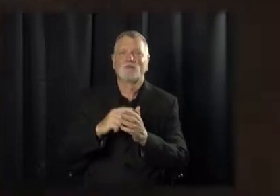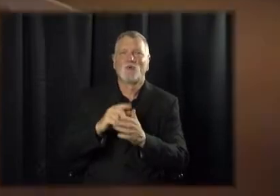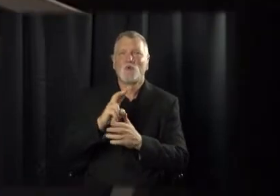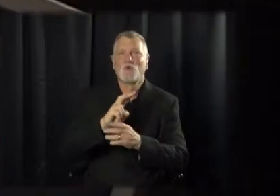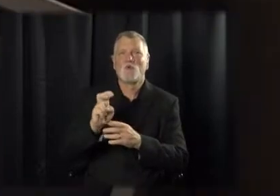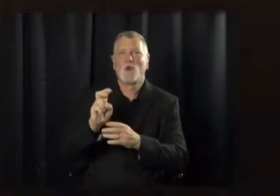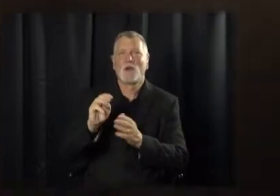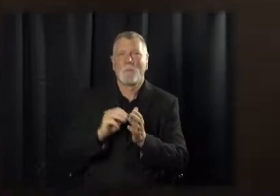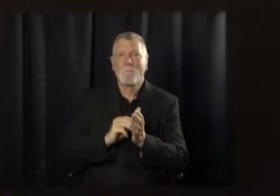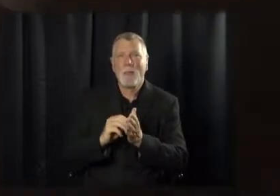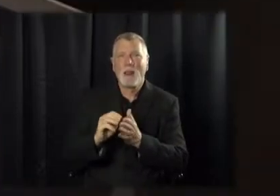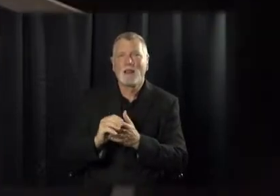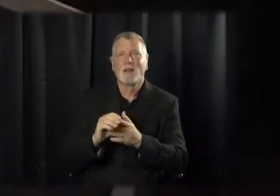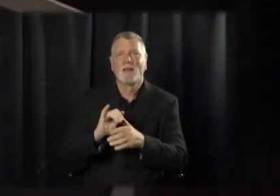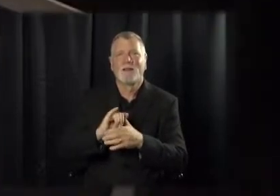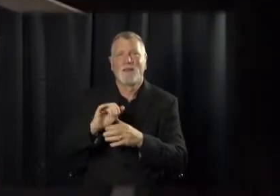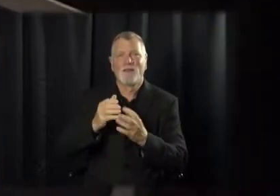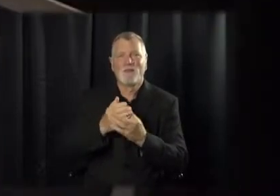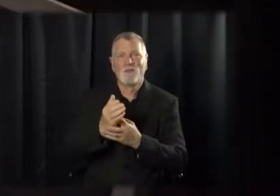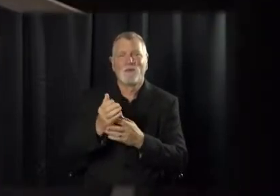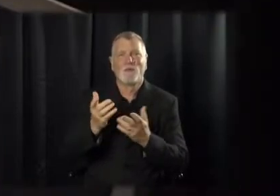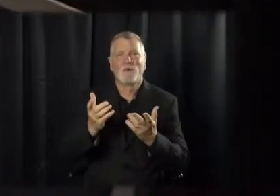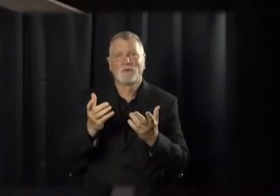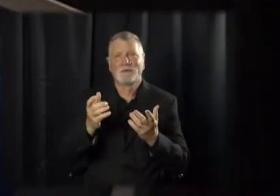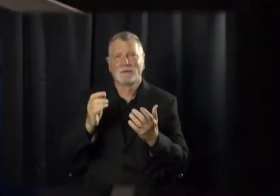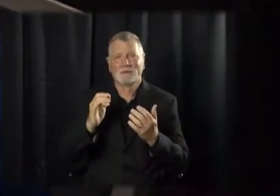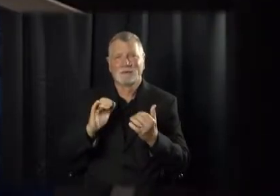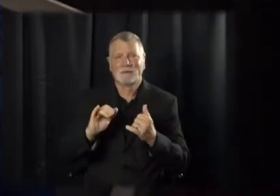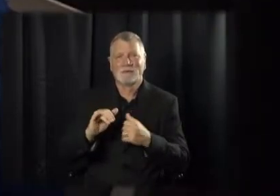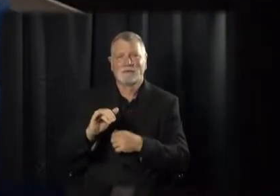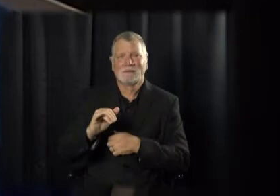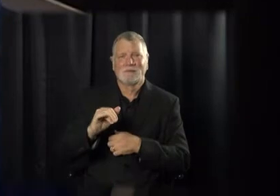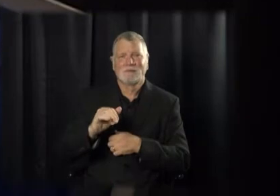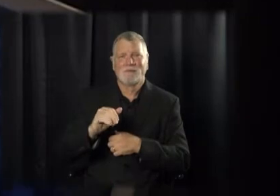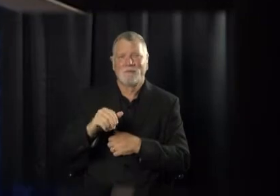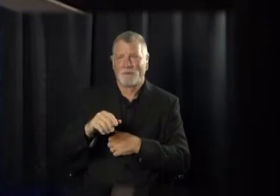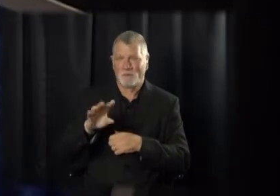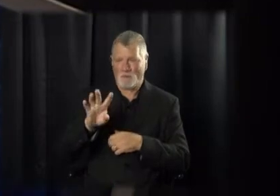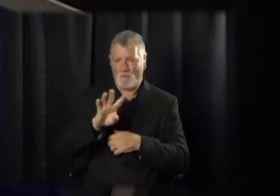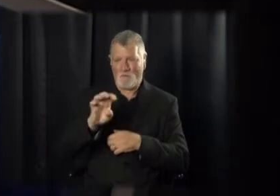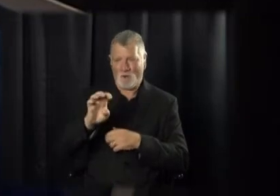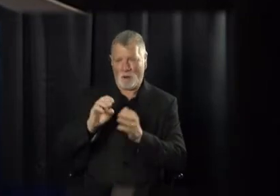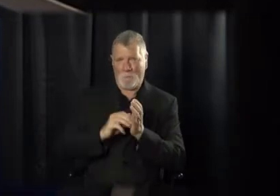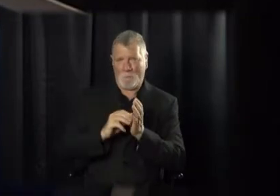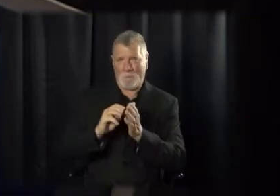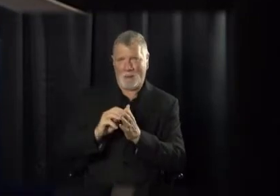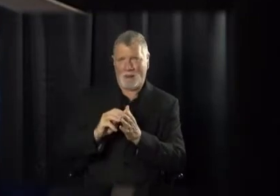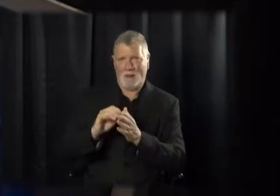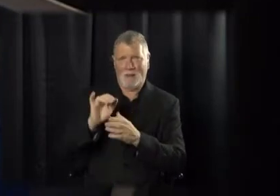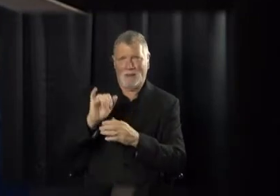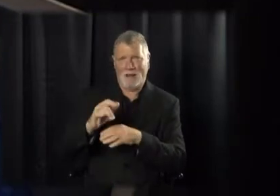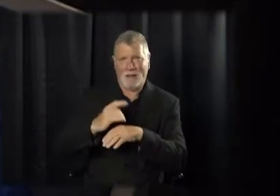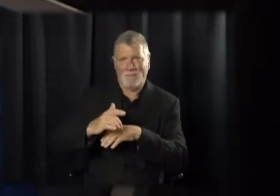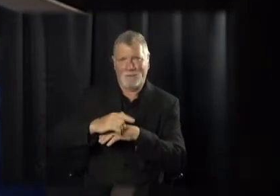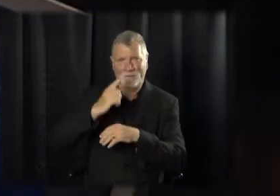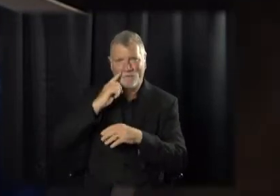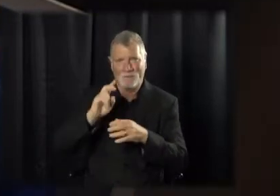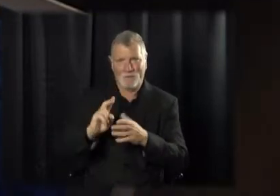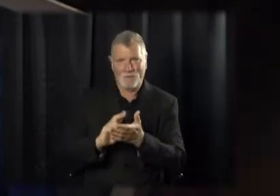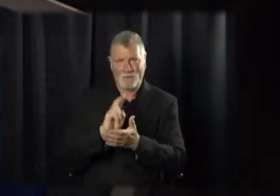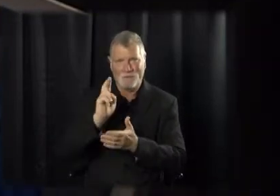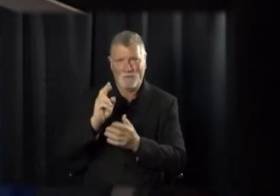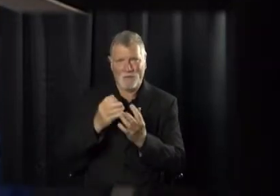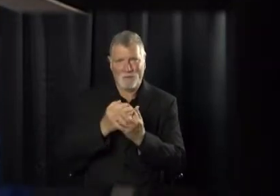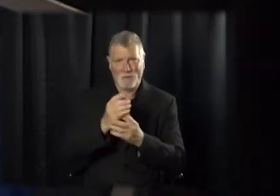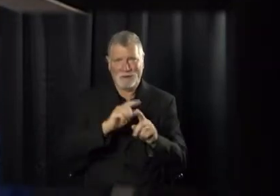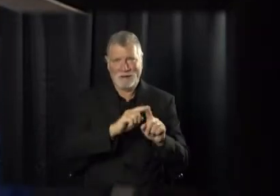$200 million, assuming we get through the maintenance of effort issues, of the 400 that you're that is available to the university